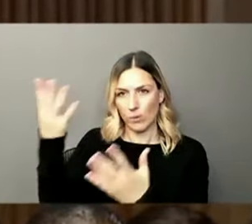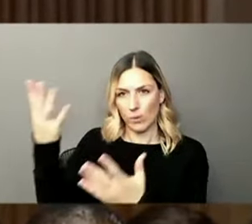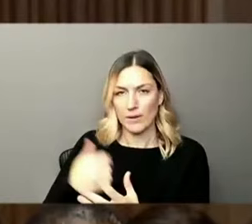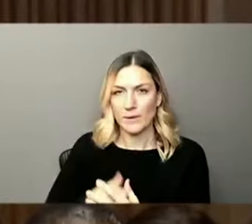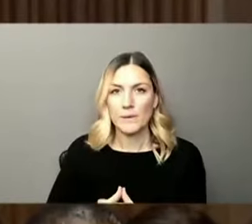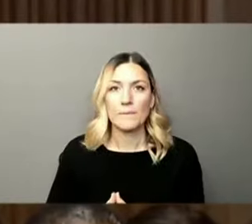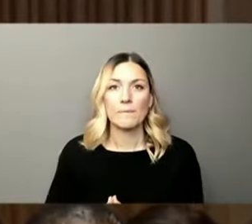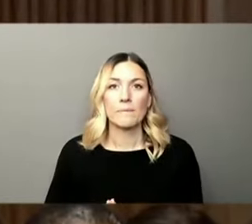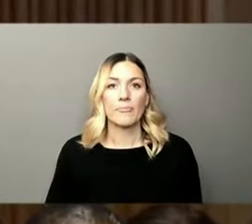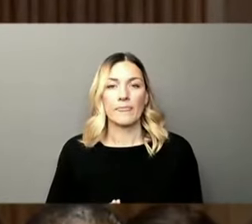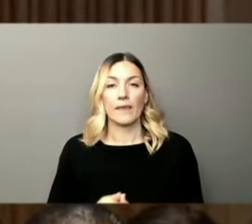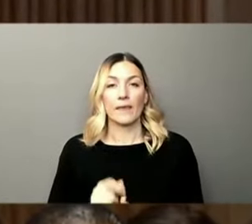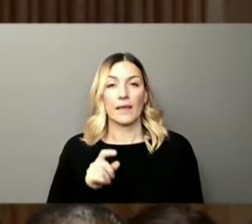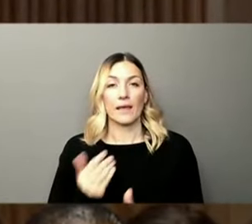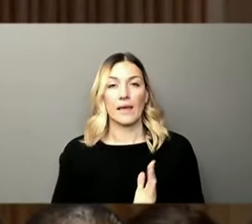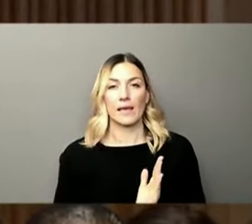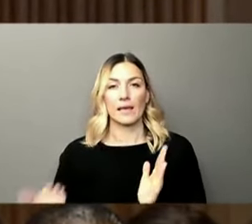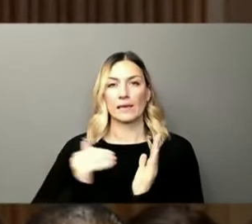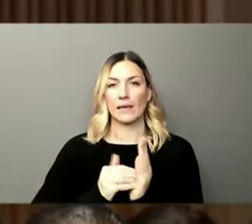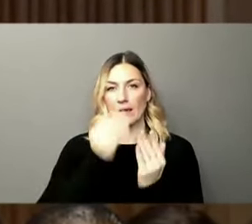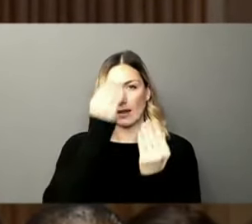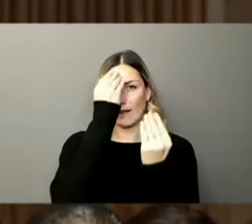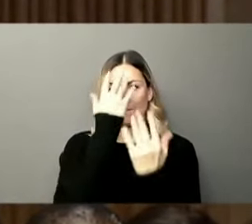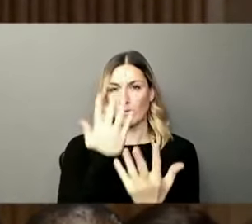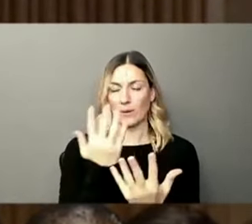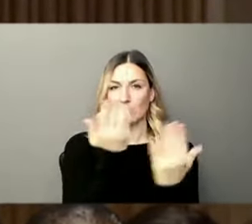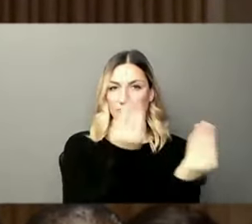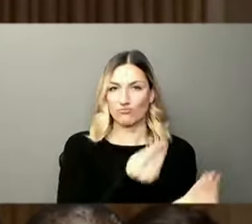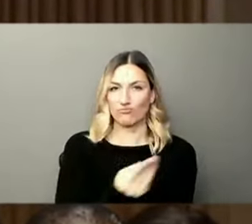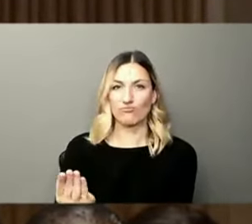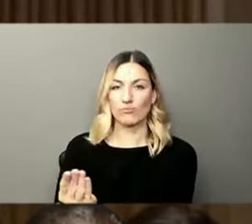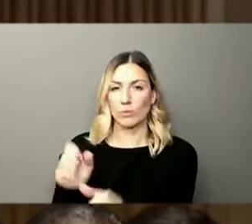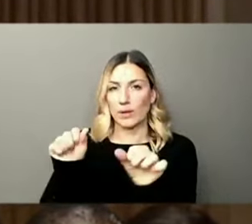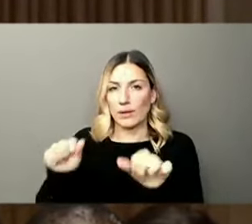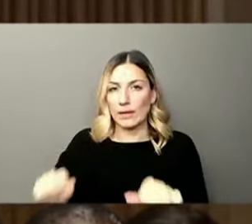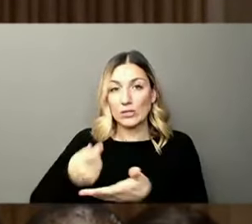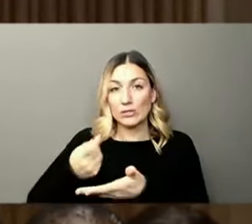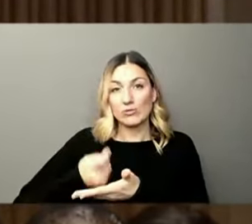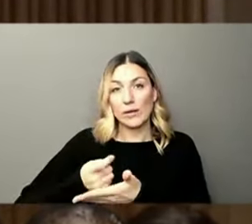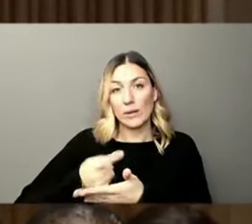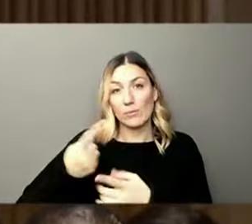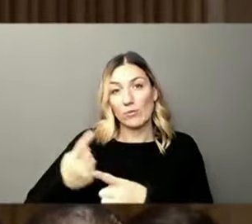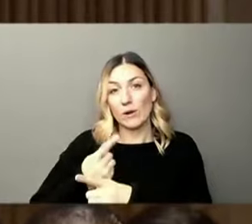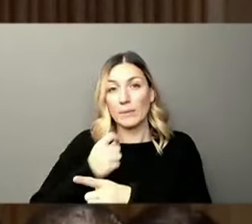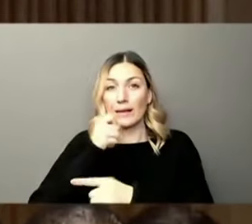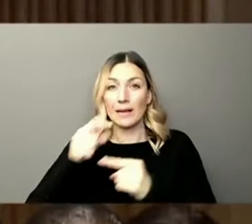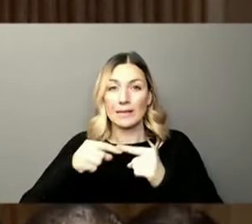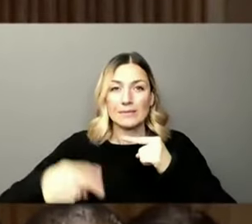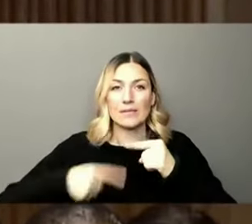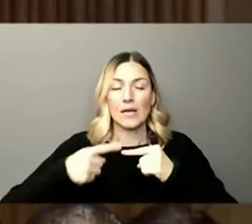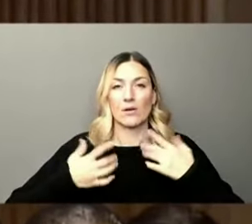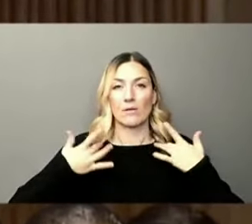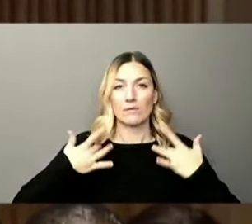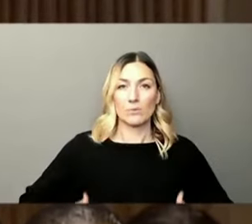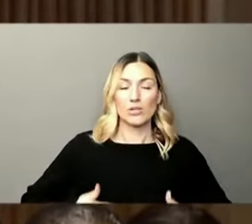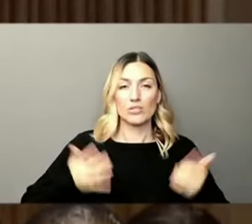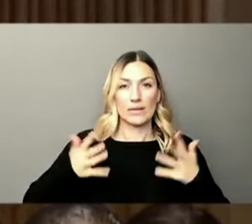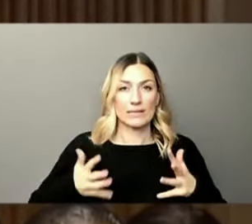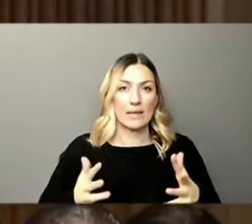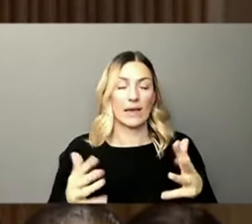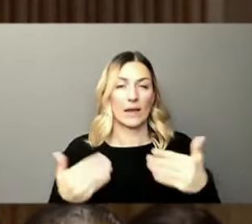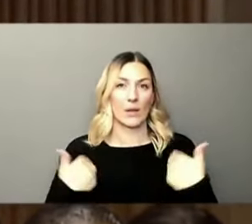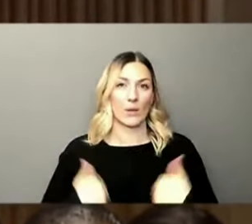again, it's about them getting the information so we can treat it properly and not create this cycle of depression and anxiety and, you